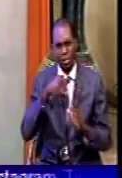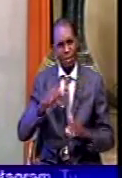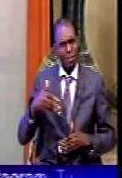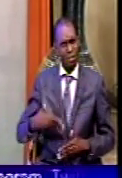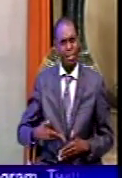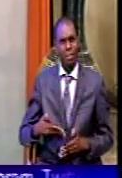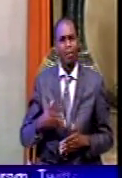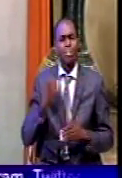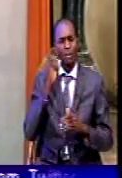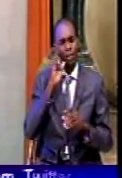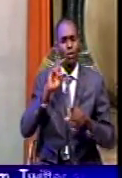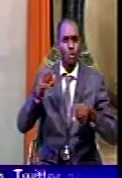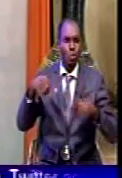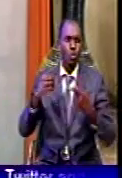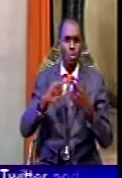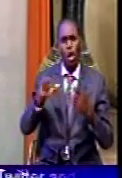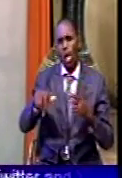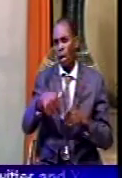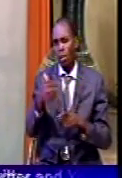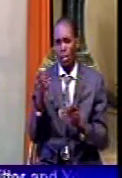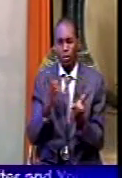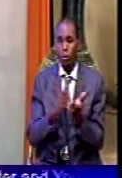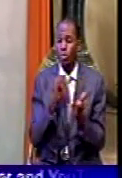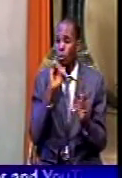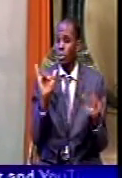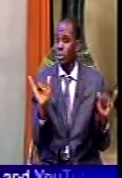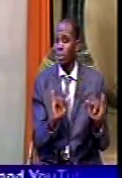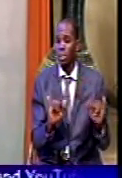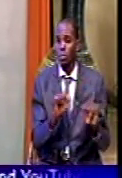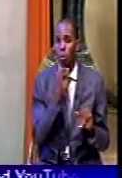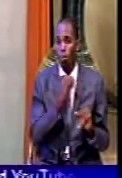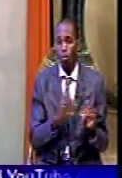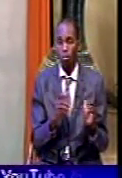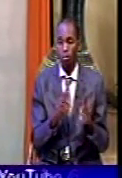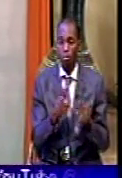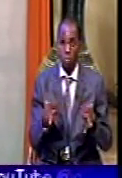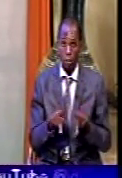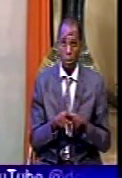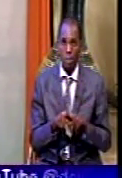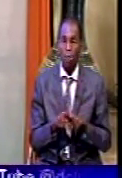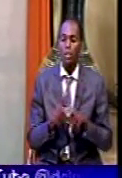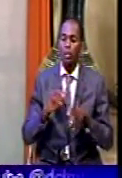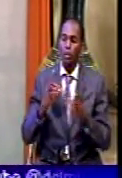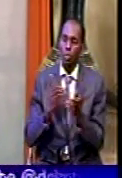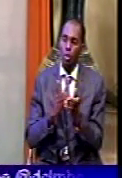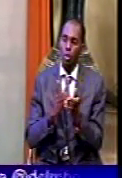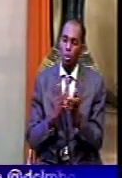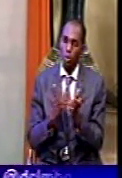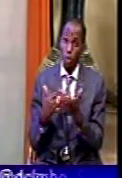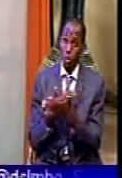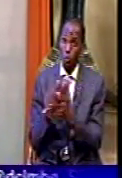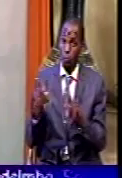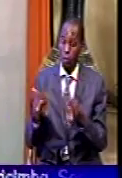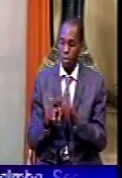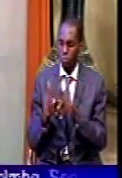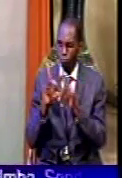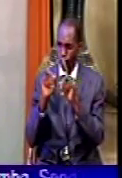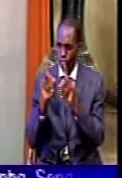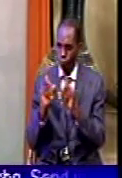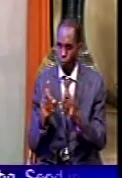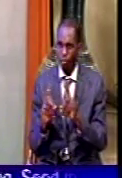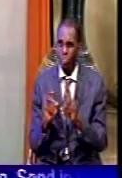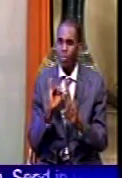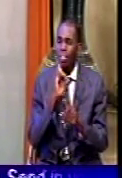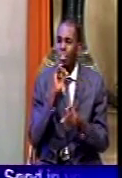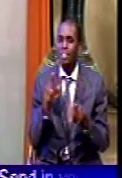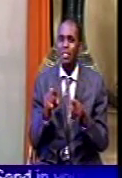my husband, when we're praying, I made a prayer request that I don't want to be a spectator, rather I want to be a recipient